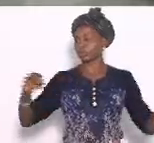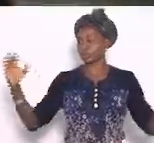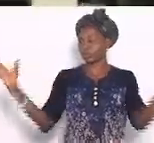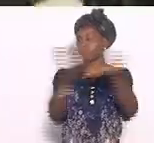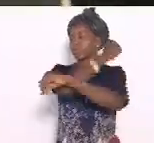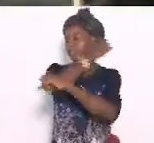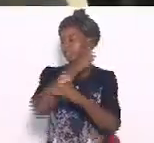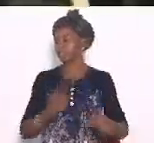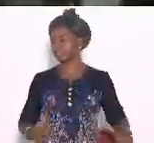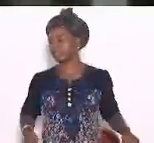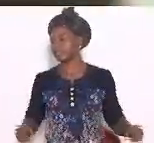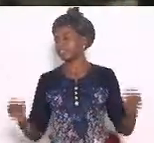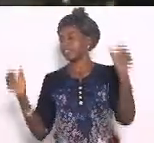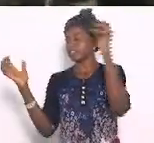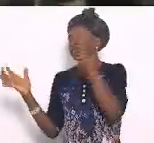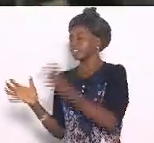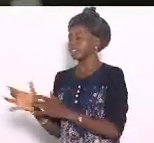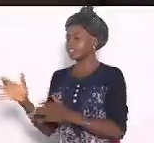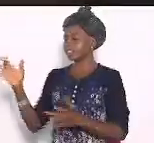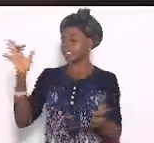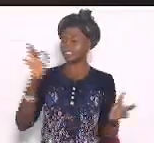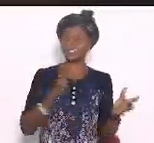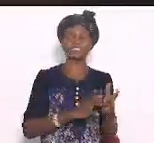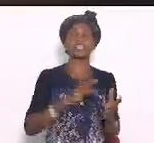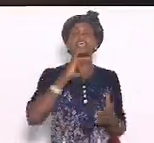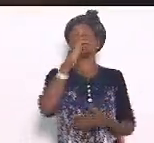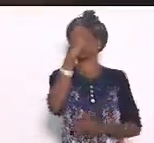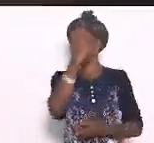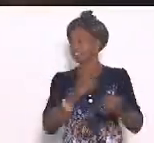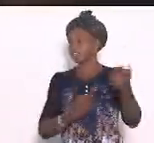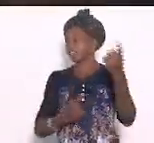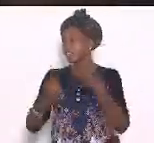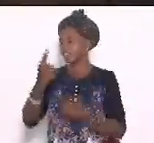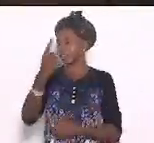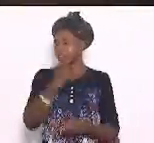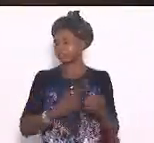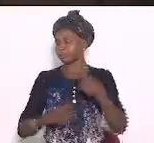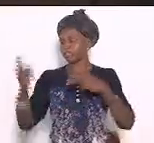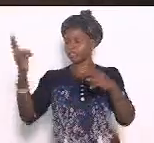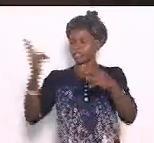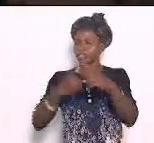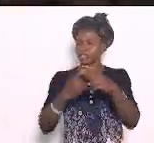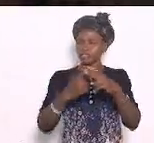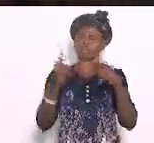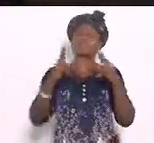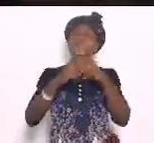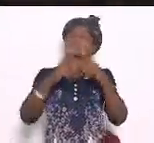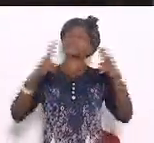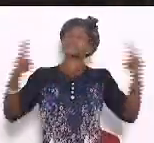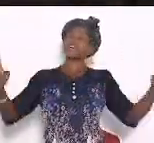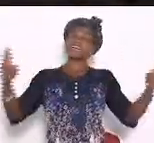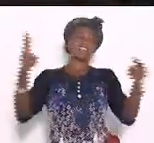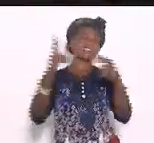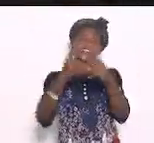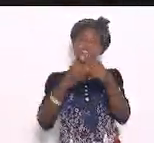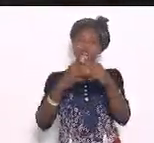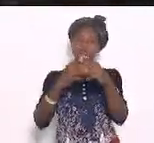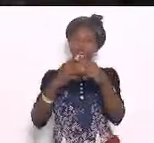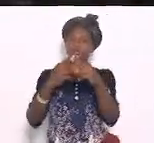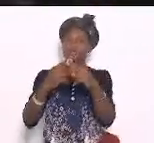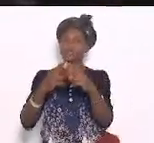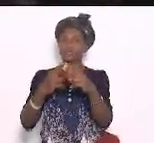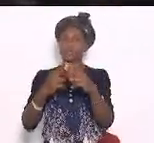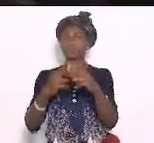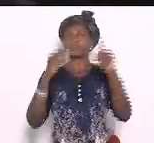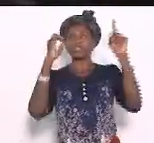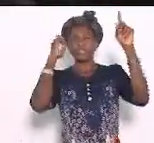is Jesus is coming jus soon very soon